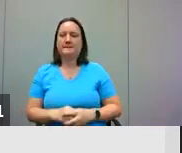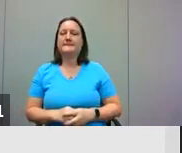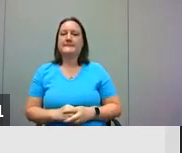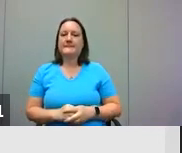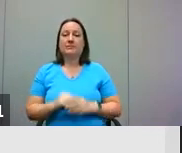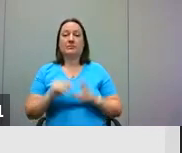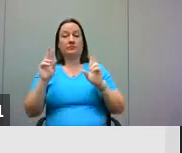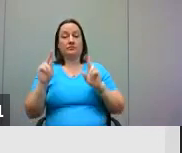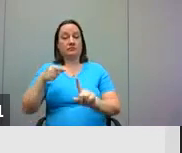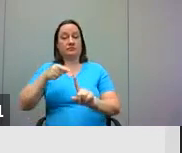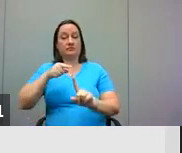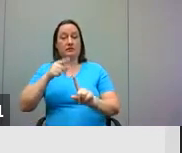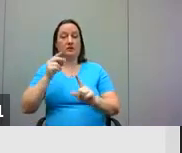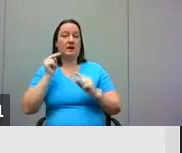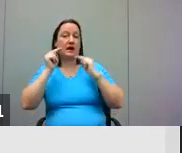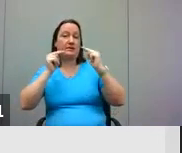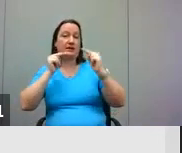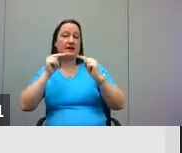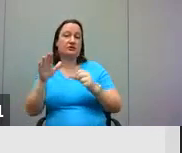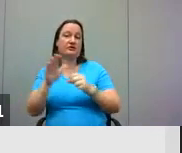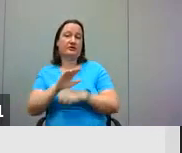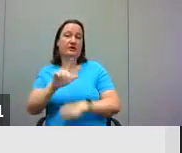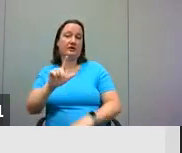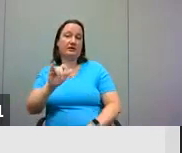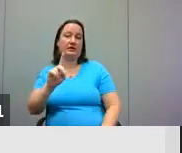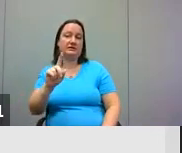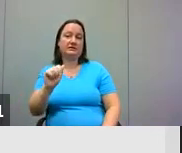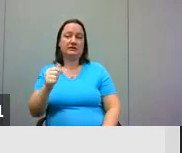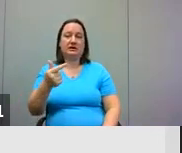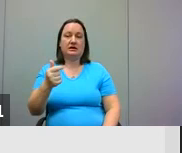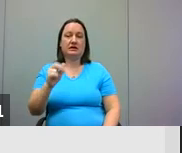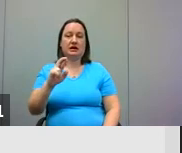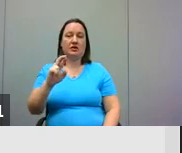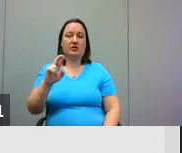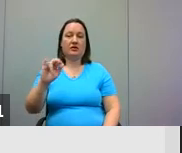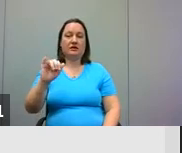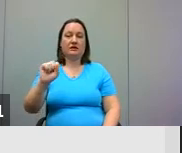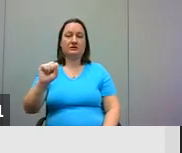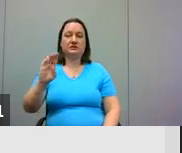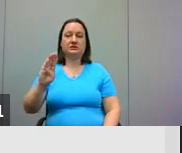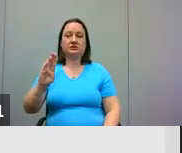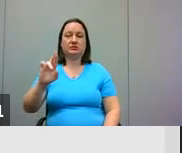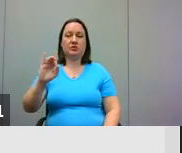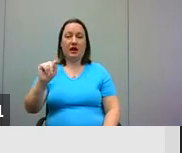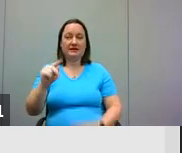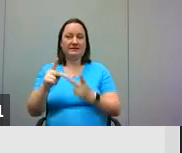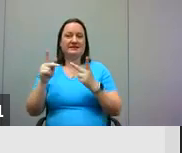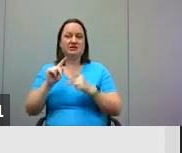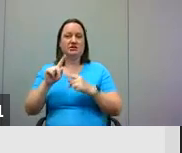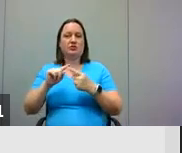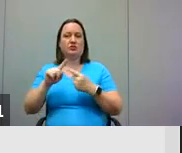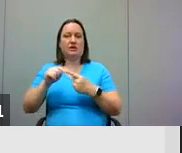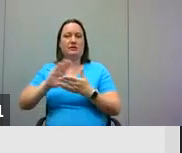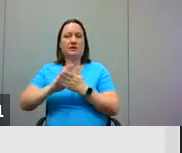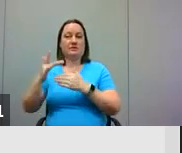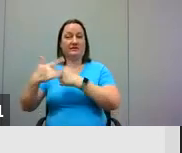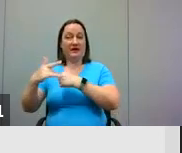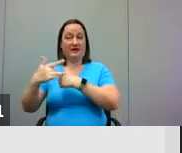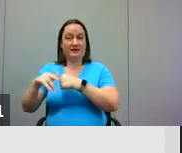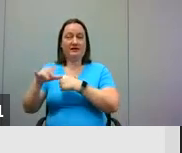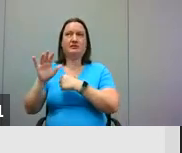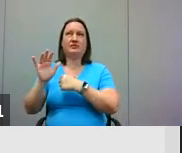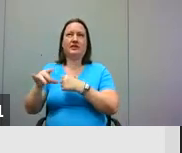was nominated to fill Linda Garris-Bright's position when it becomes vacant, and that would be